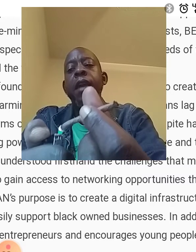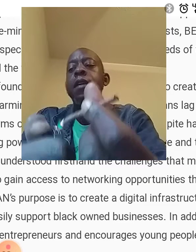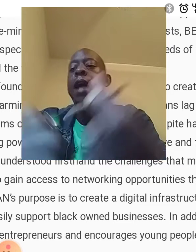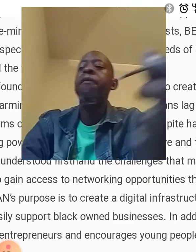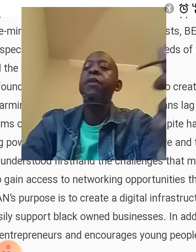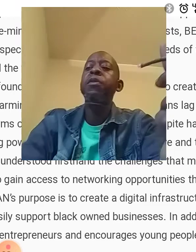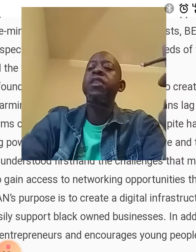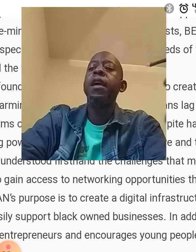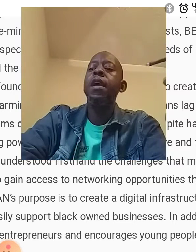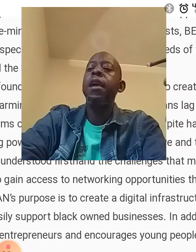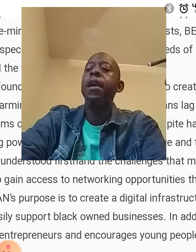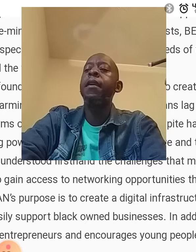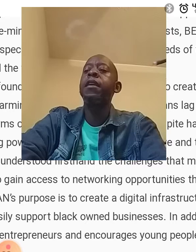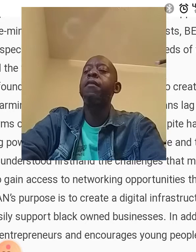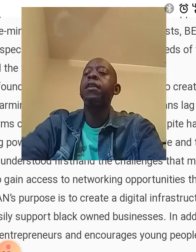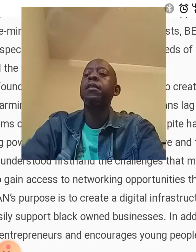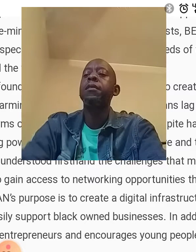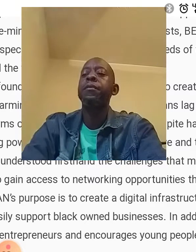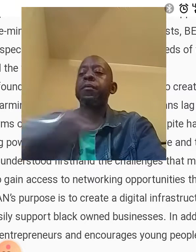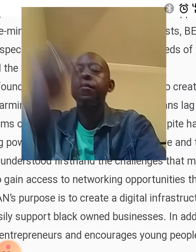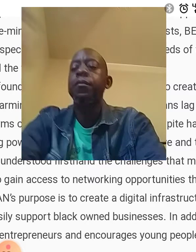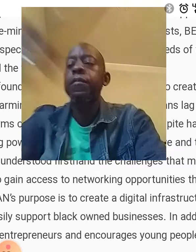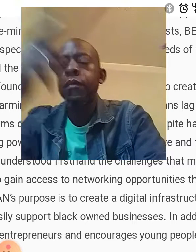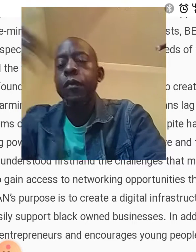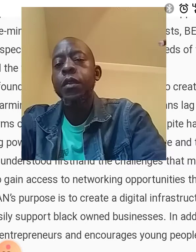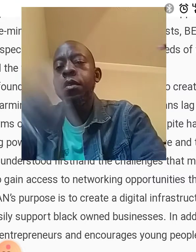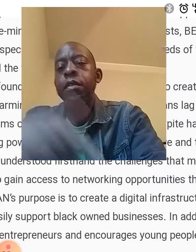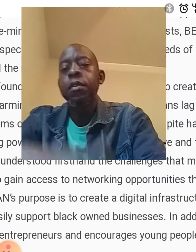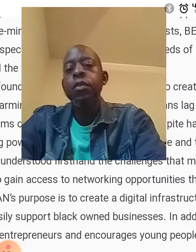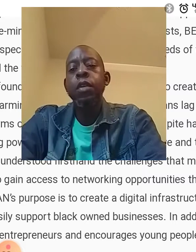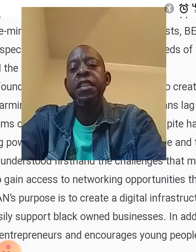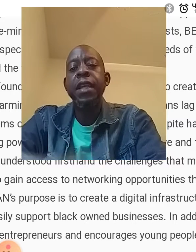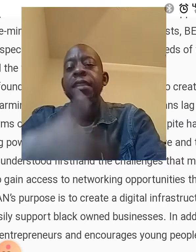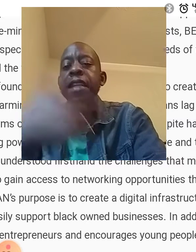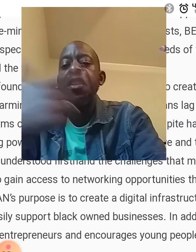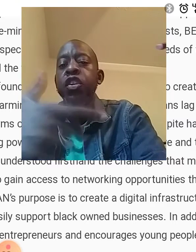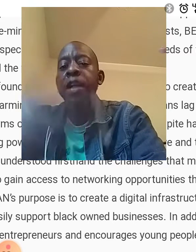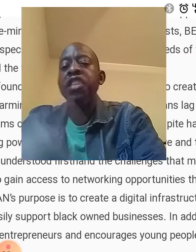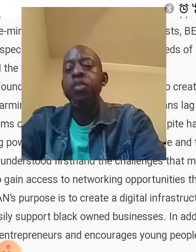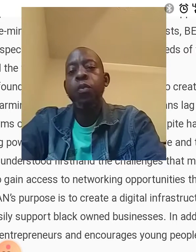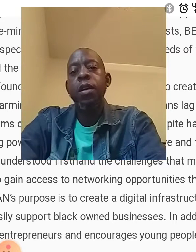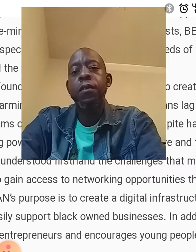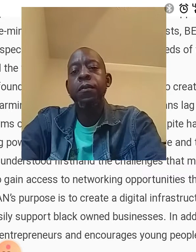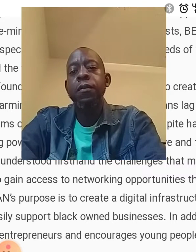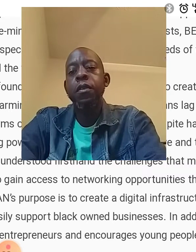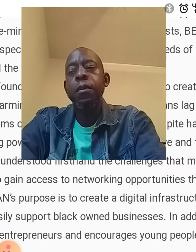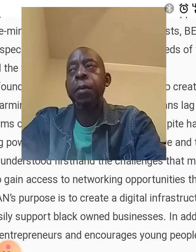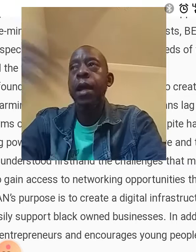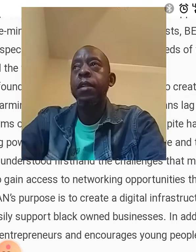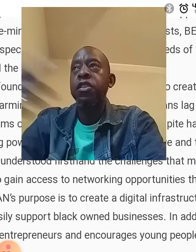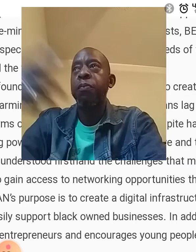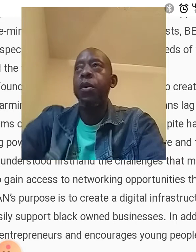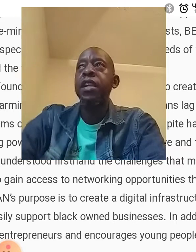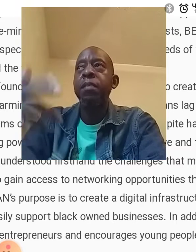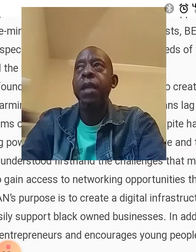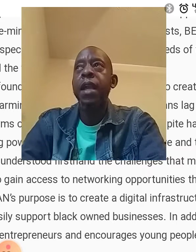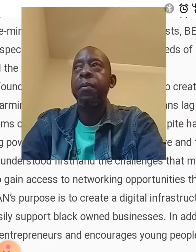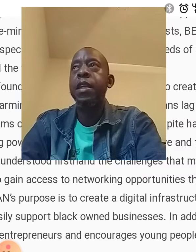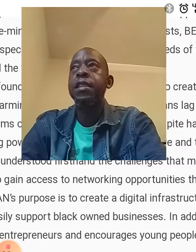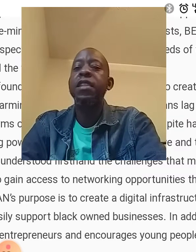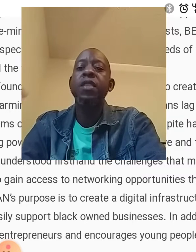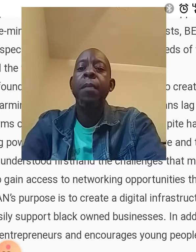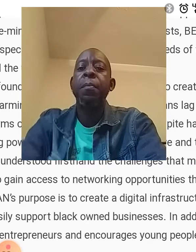solidify our future and give us a chance at generational wealth. by supporting these